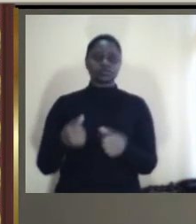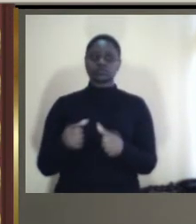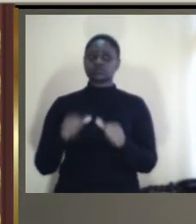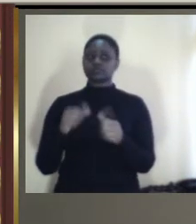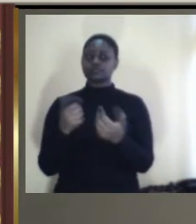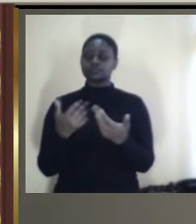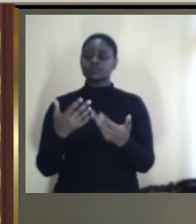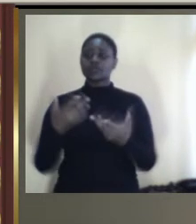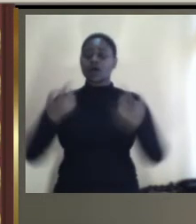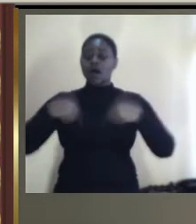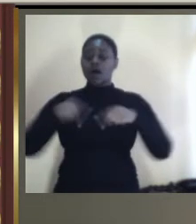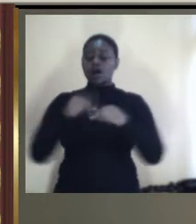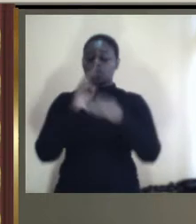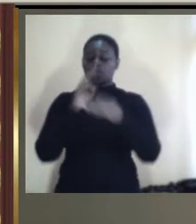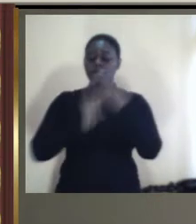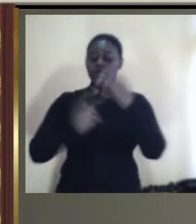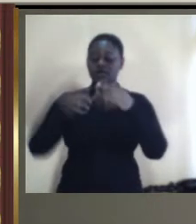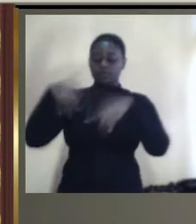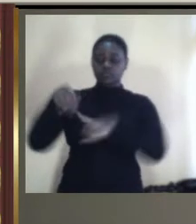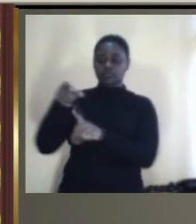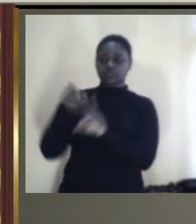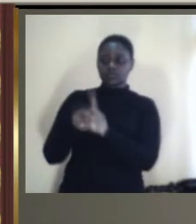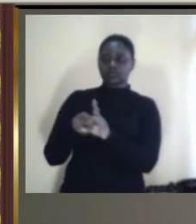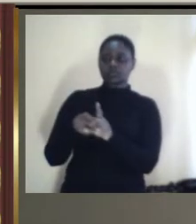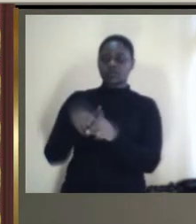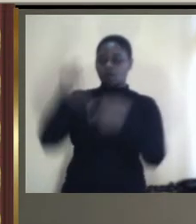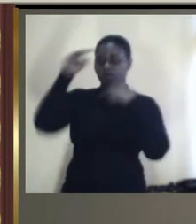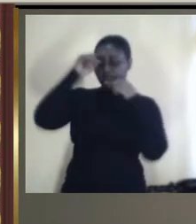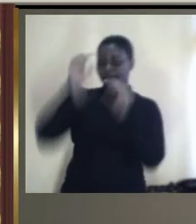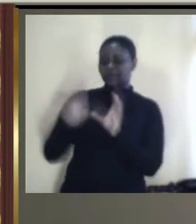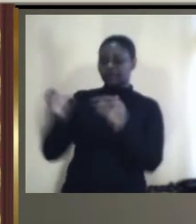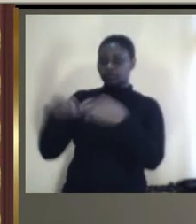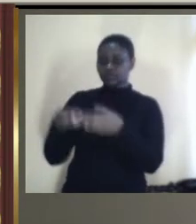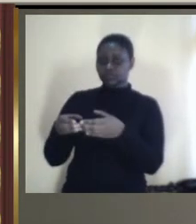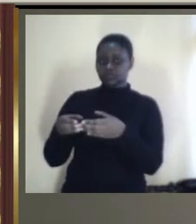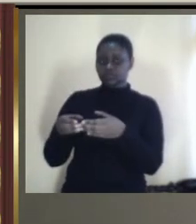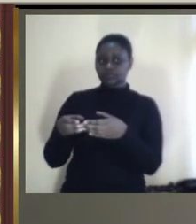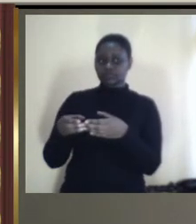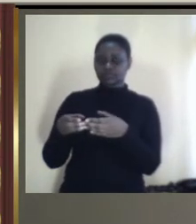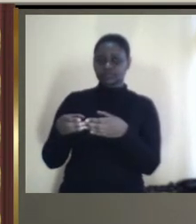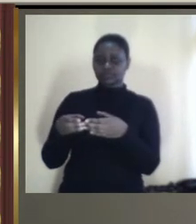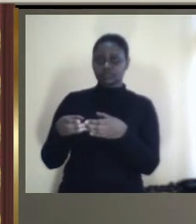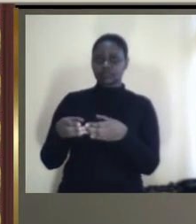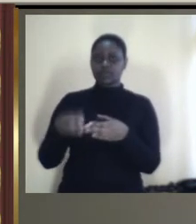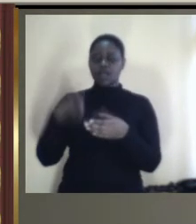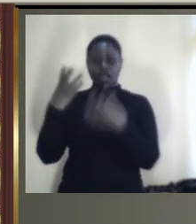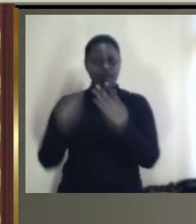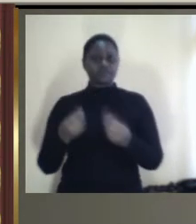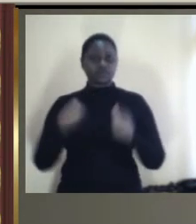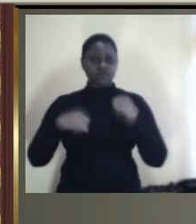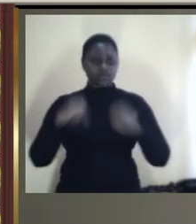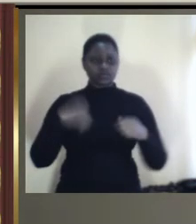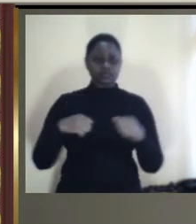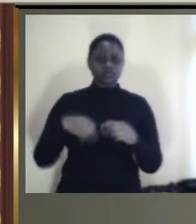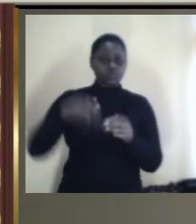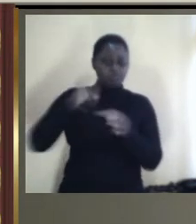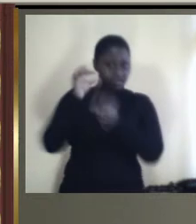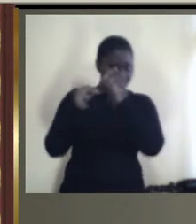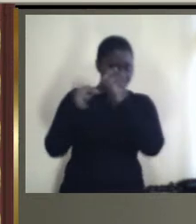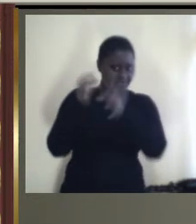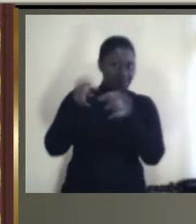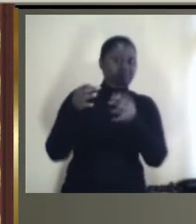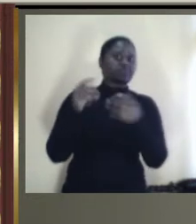livelihoods. Our Honorable Chairperson of the Portfolio Committee has actually went into town explaining this